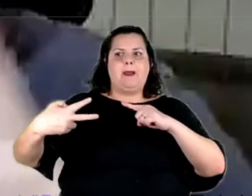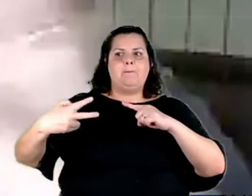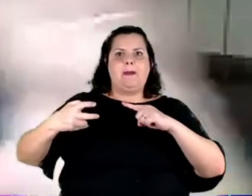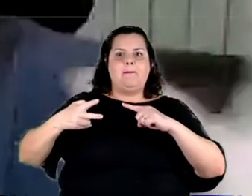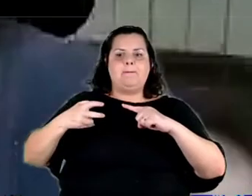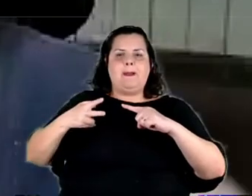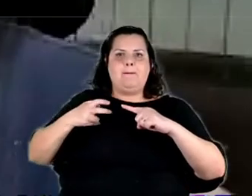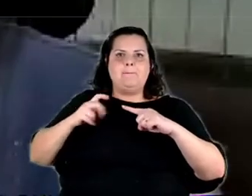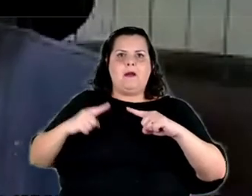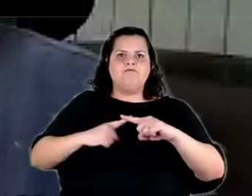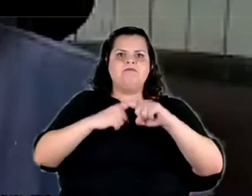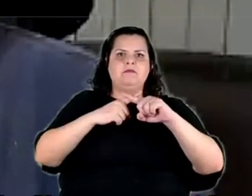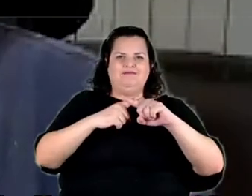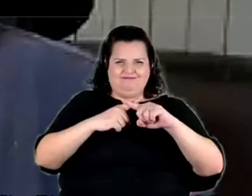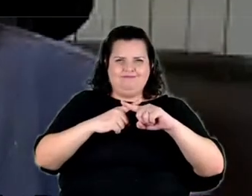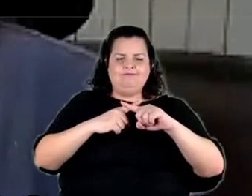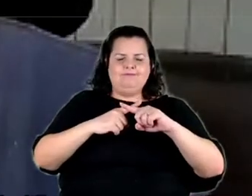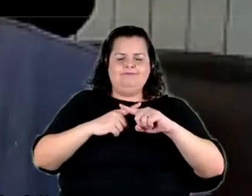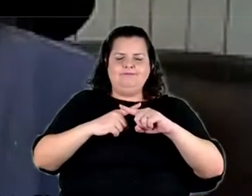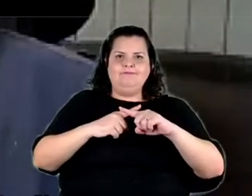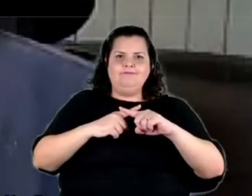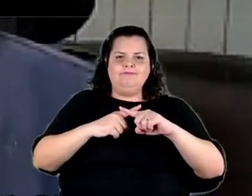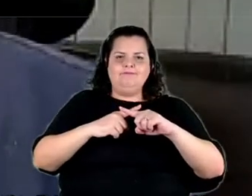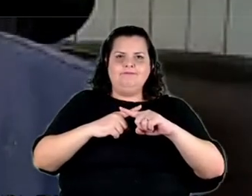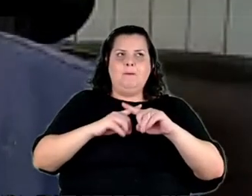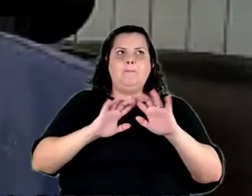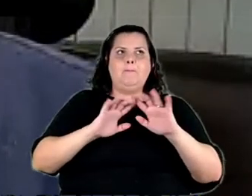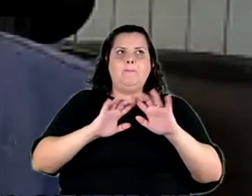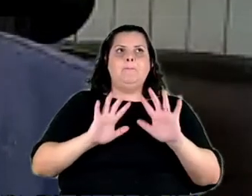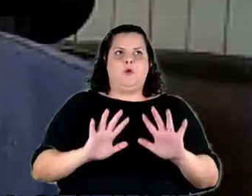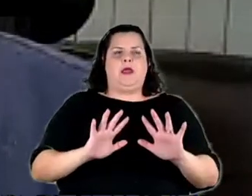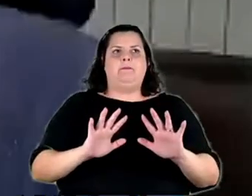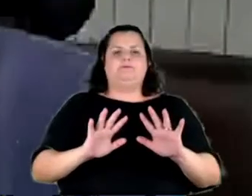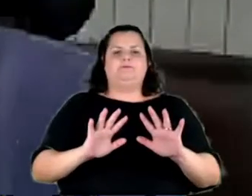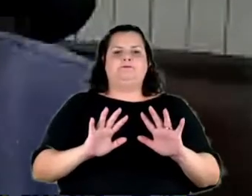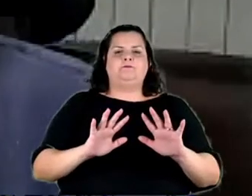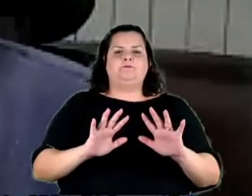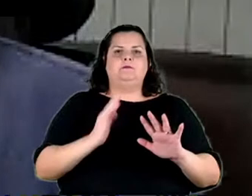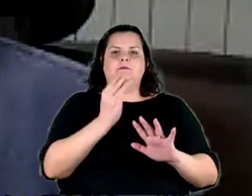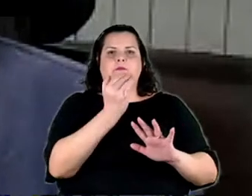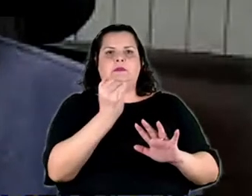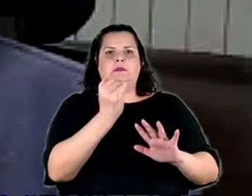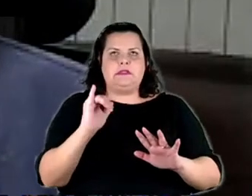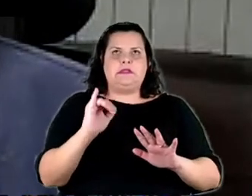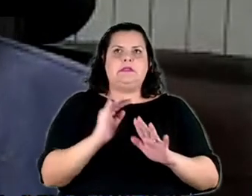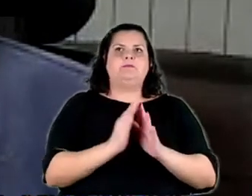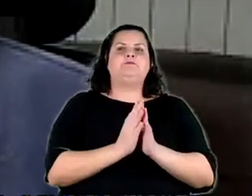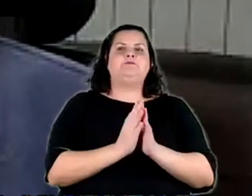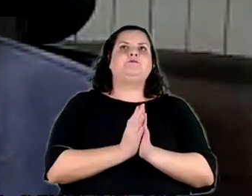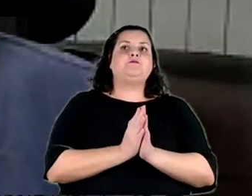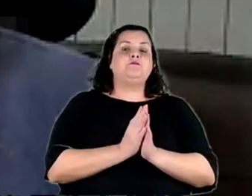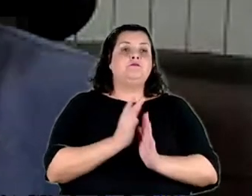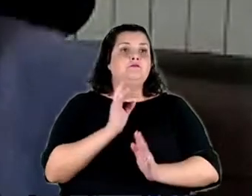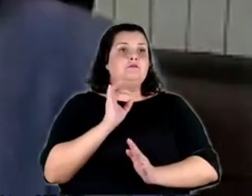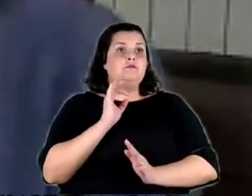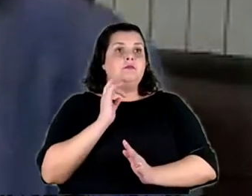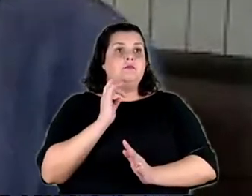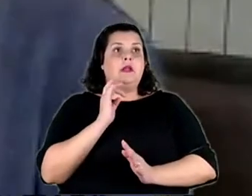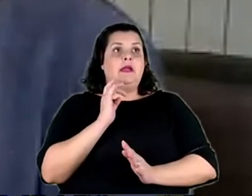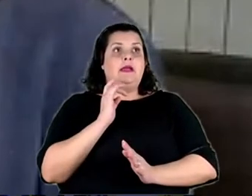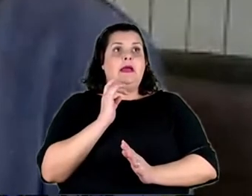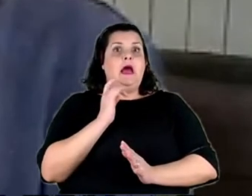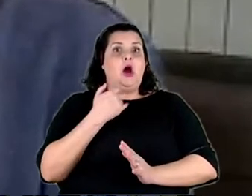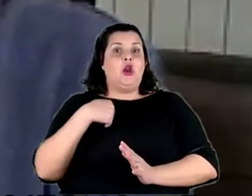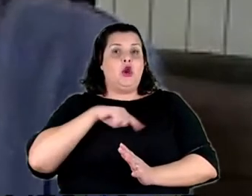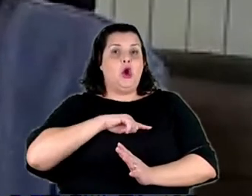you widen the lens and you think of the region, then you'll see how Israelis experience the conflict, which is that we are the